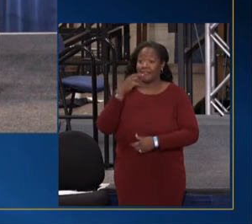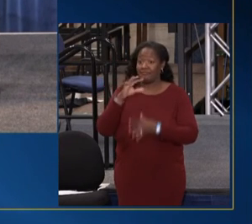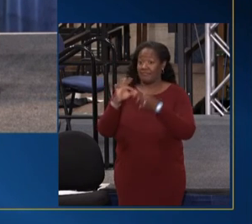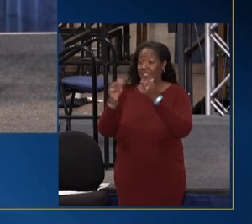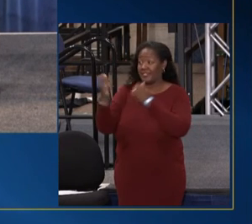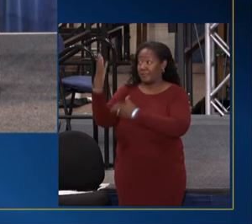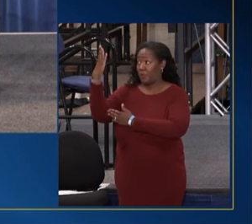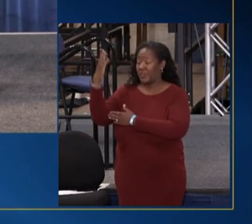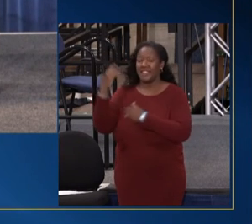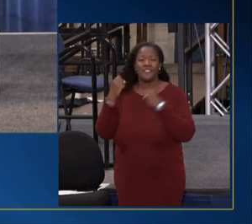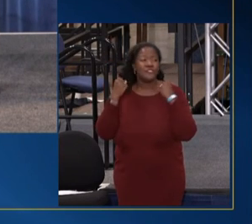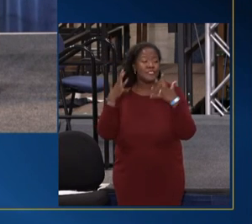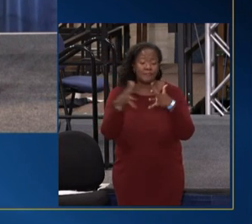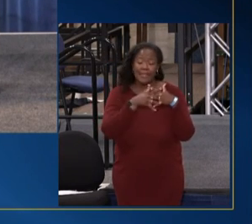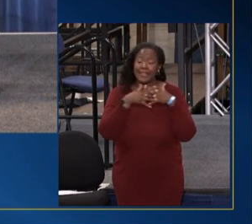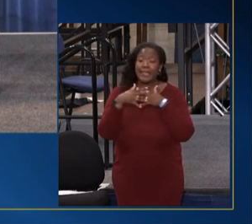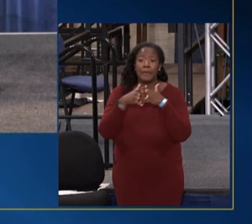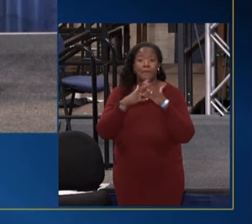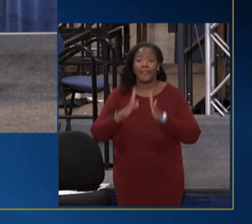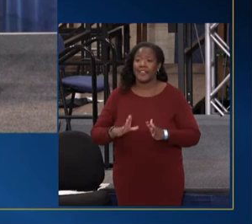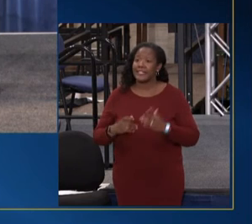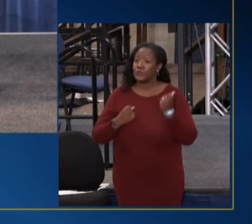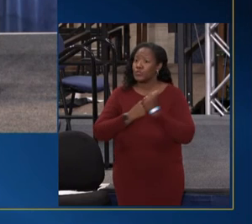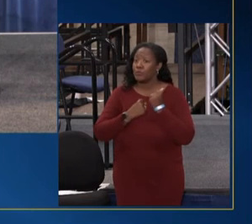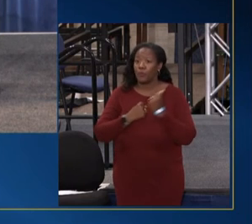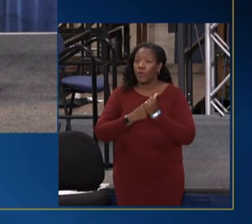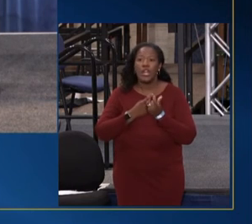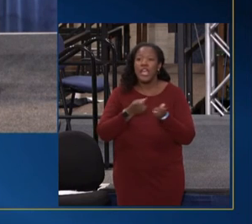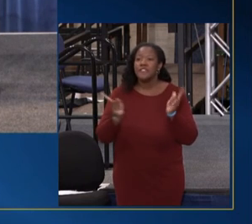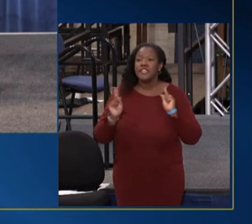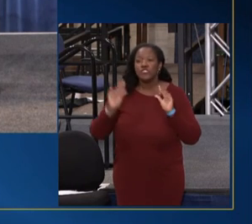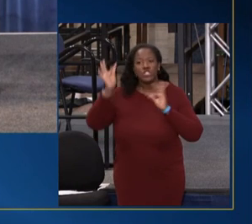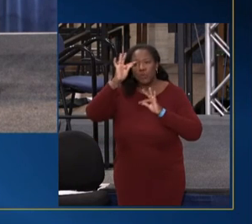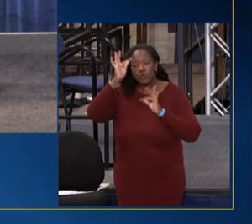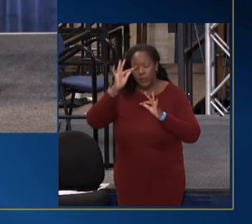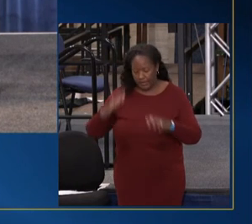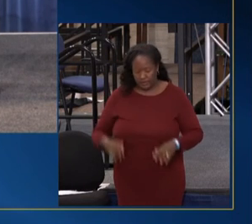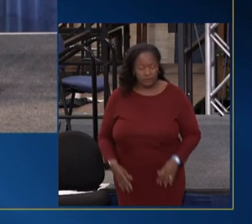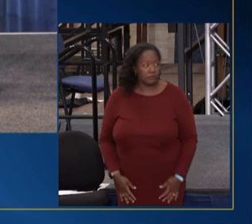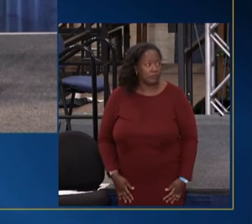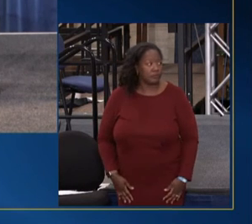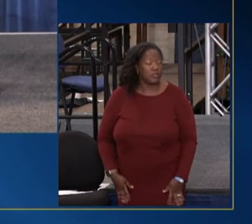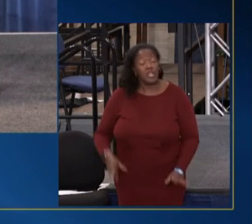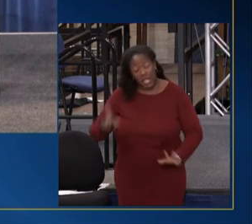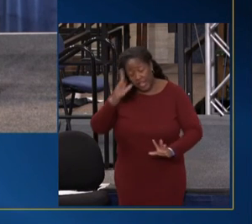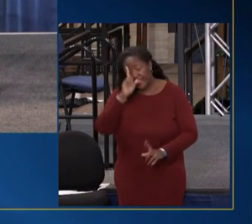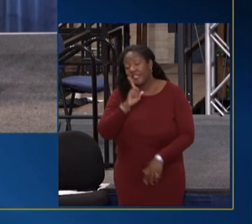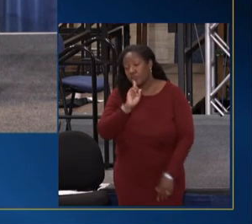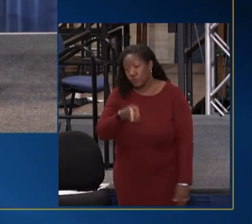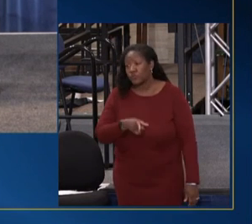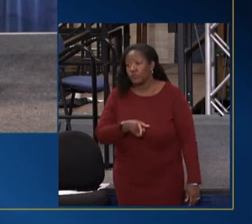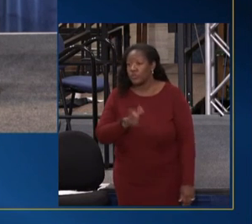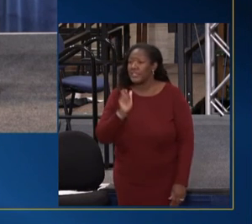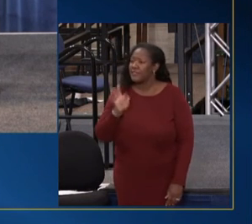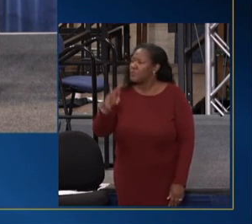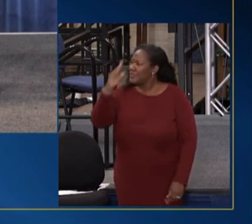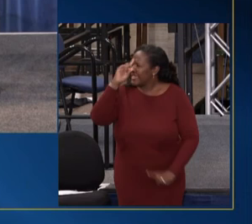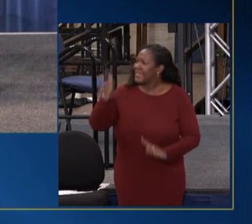who are with us on this, they just don't know it yet, right? And I think that's very true. When we think about, you